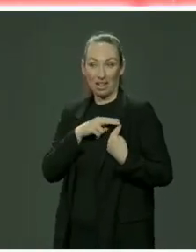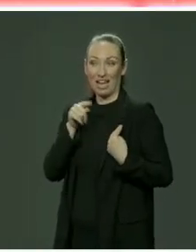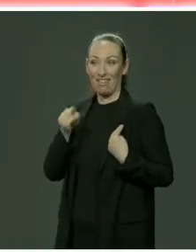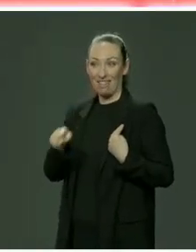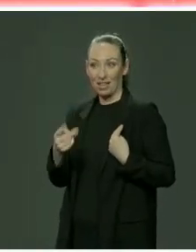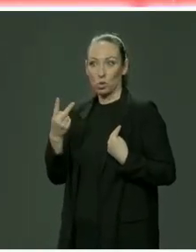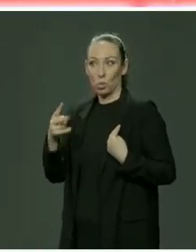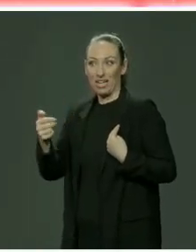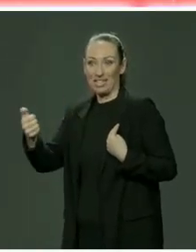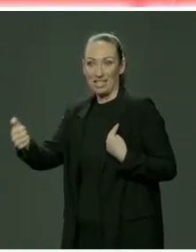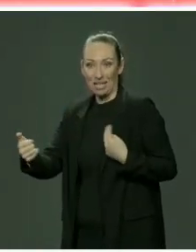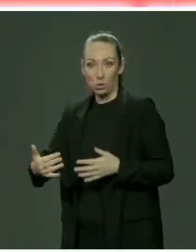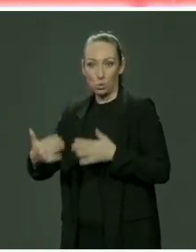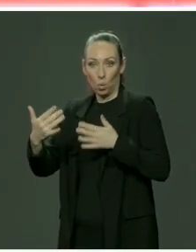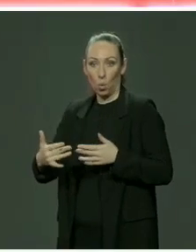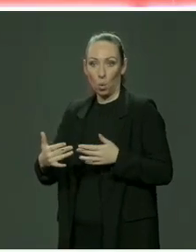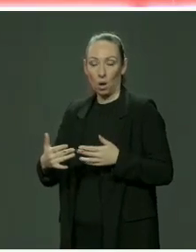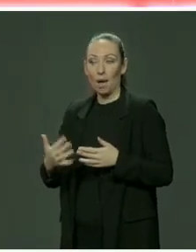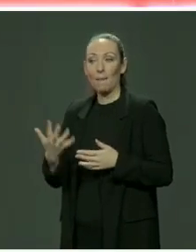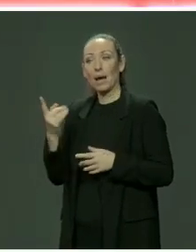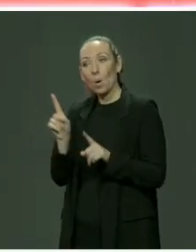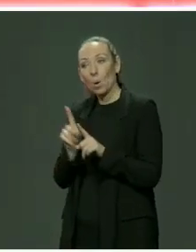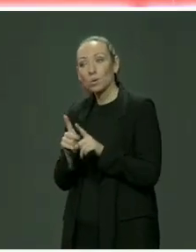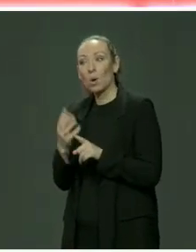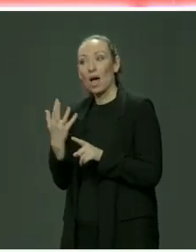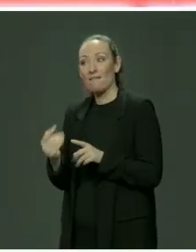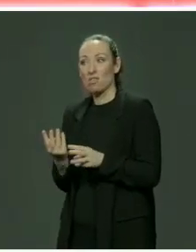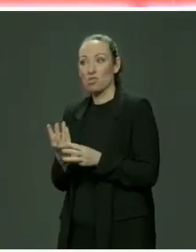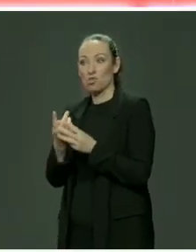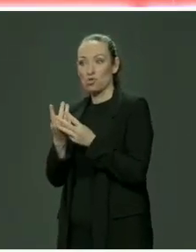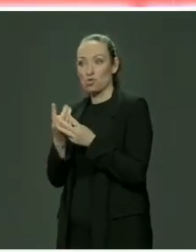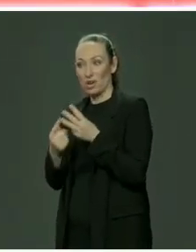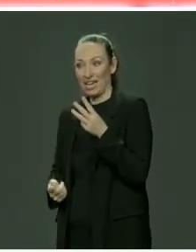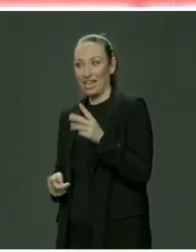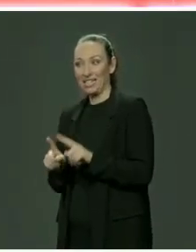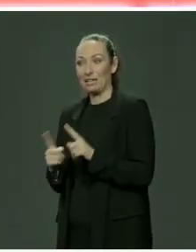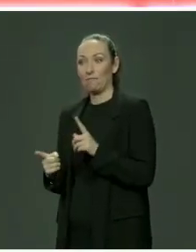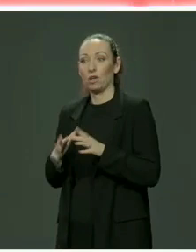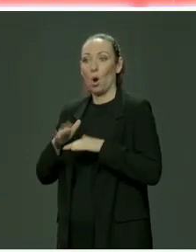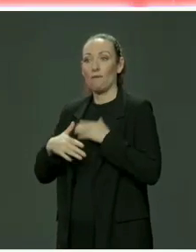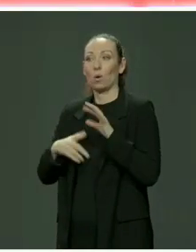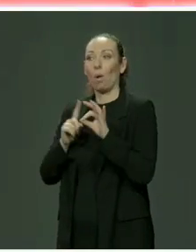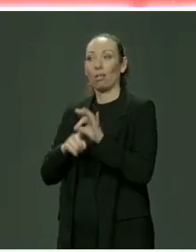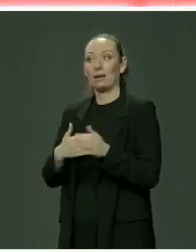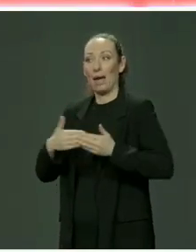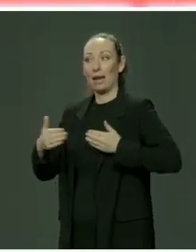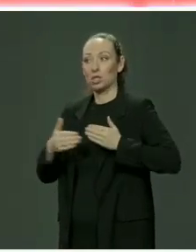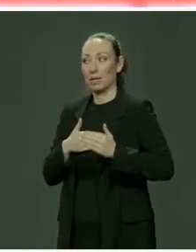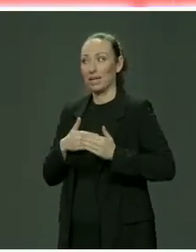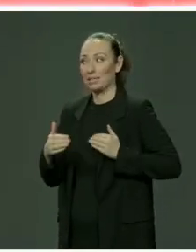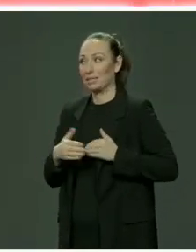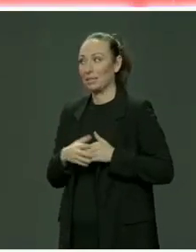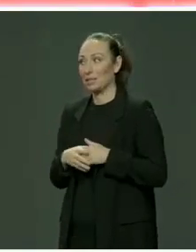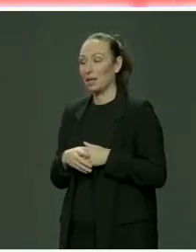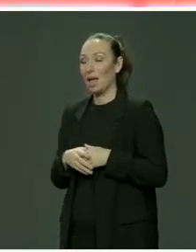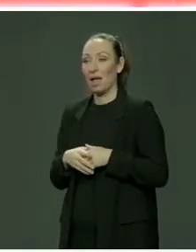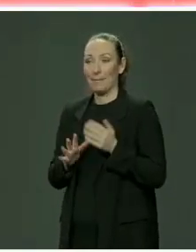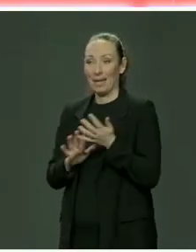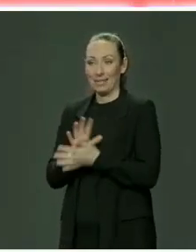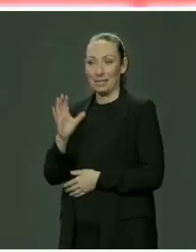26, with 3 elements of quality management systems at a